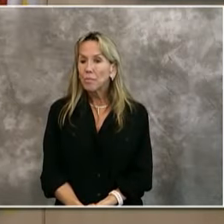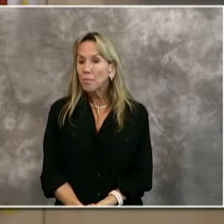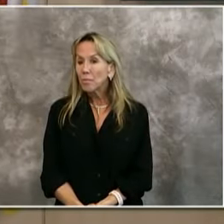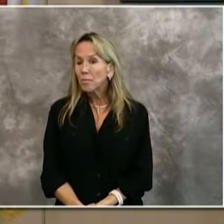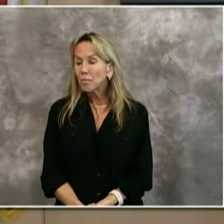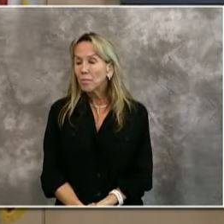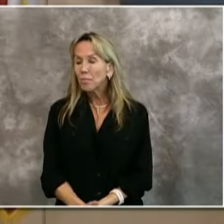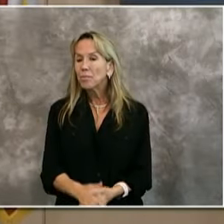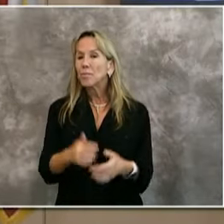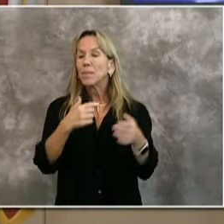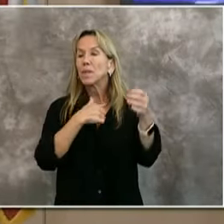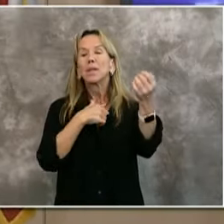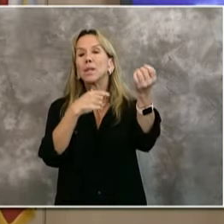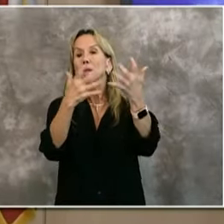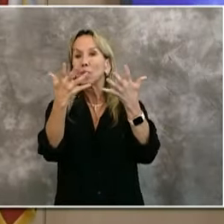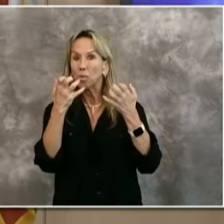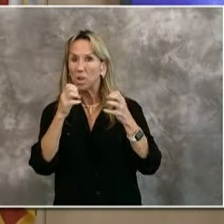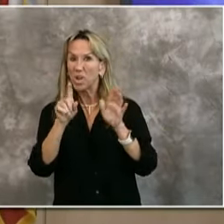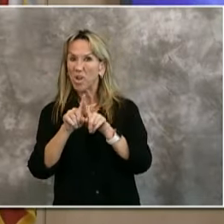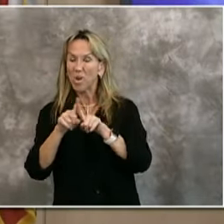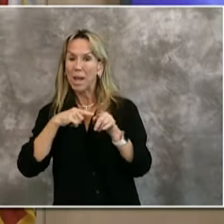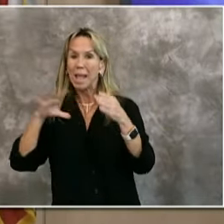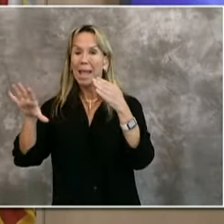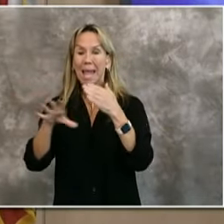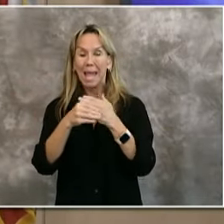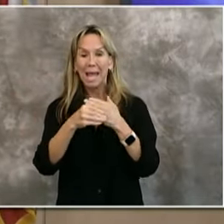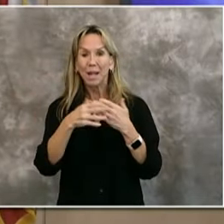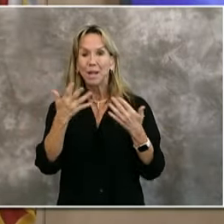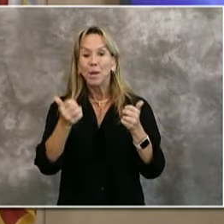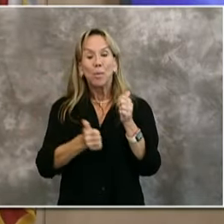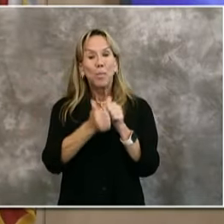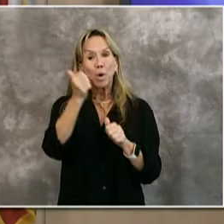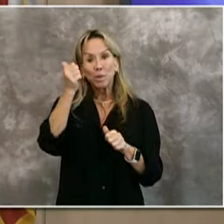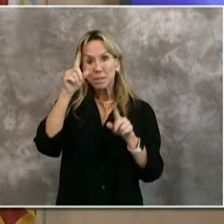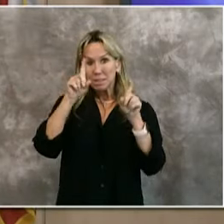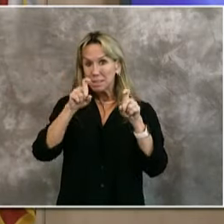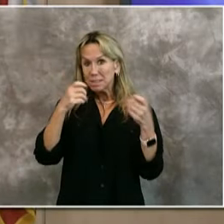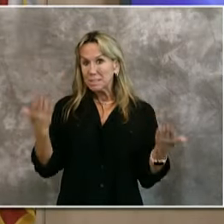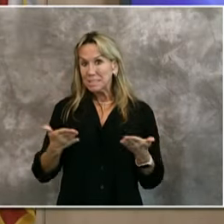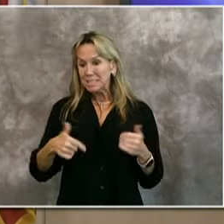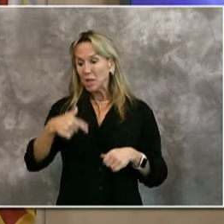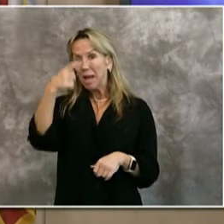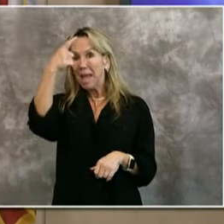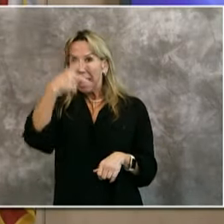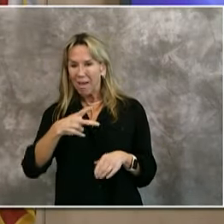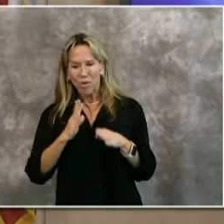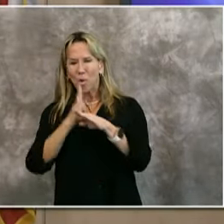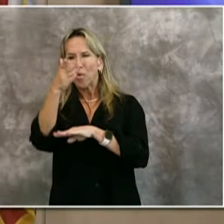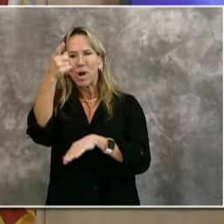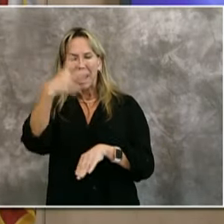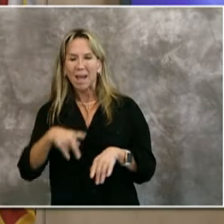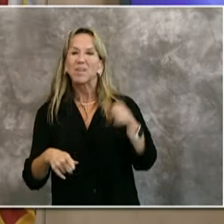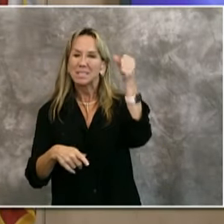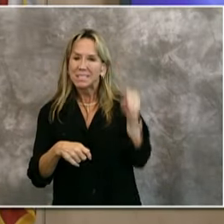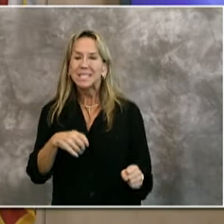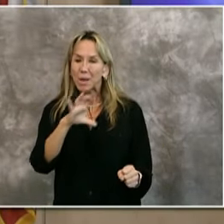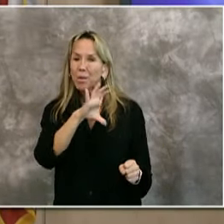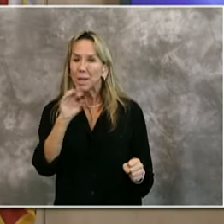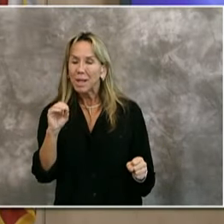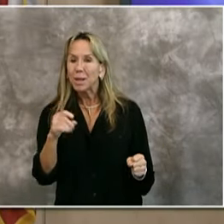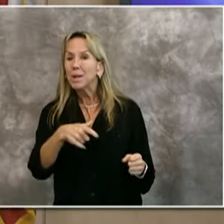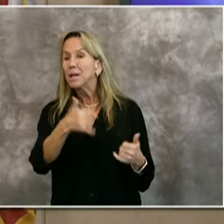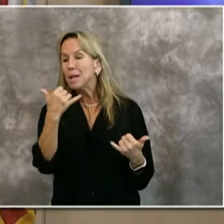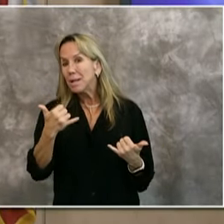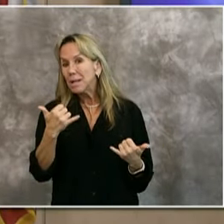I also might point out that almost half of the test sites we have in San Diego County are in South County. In fact, today in National City, through